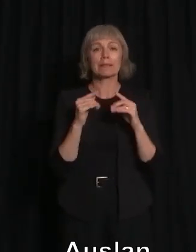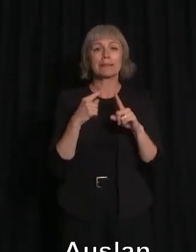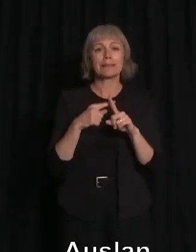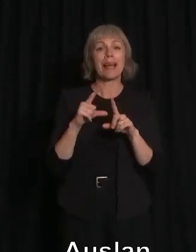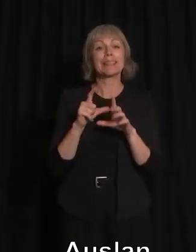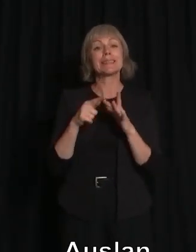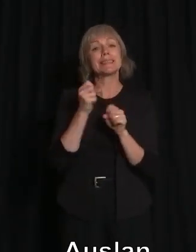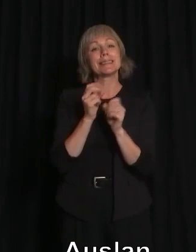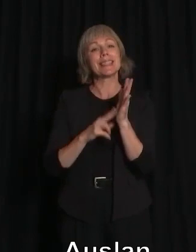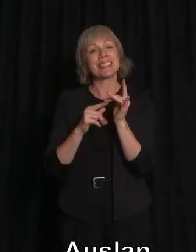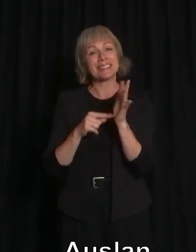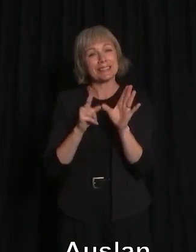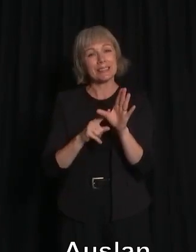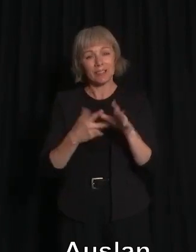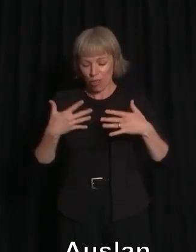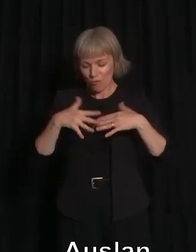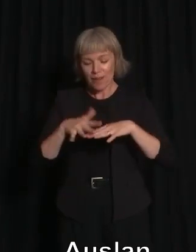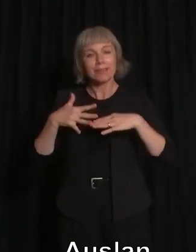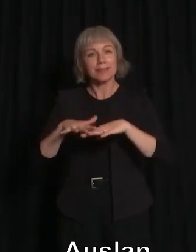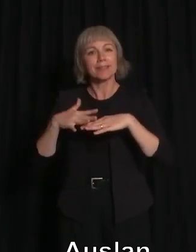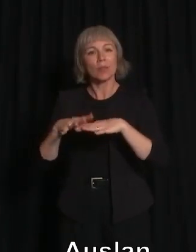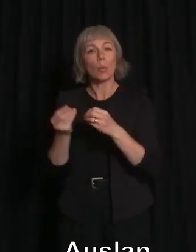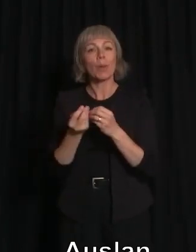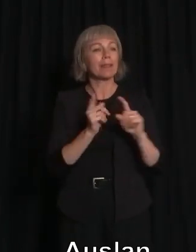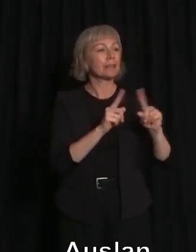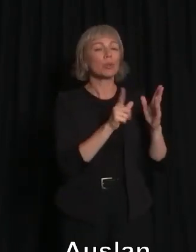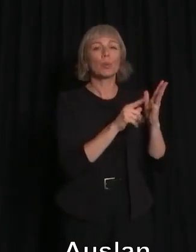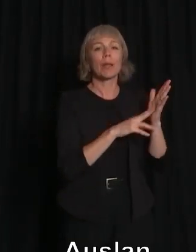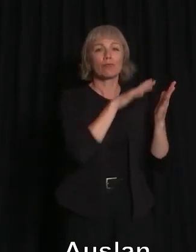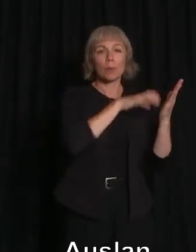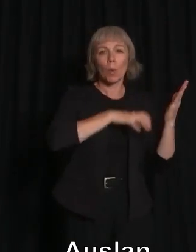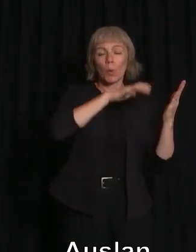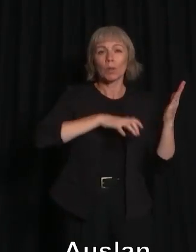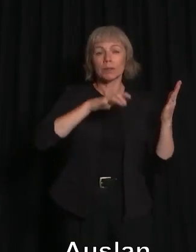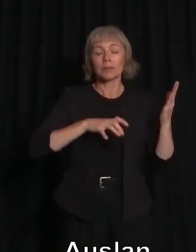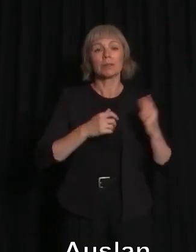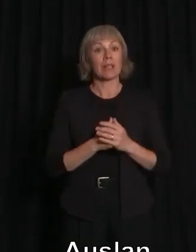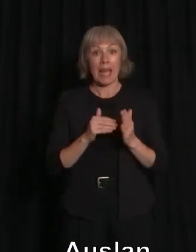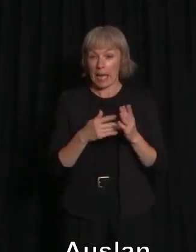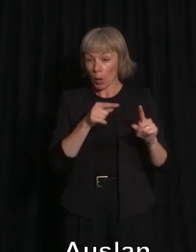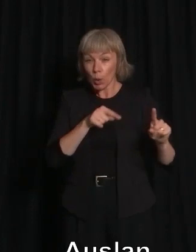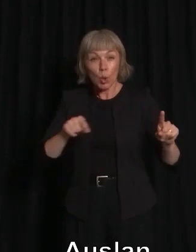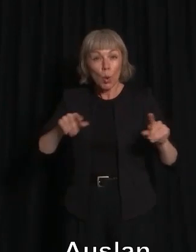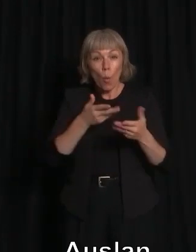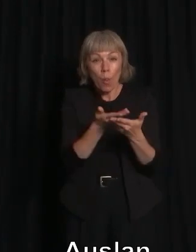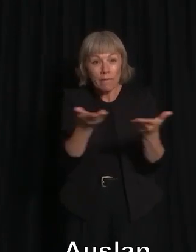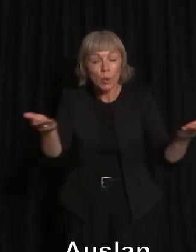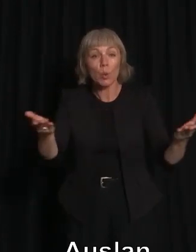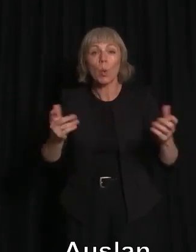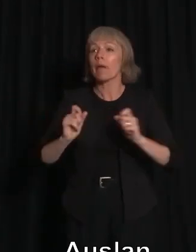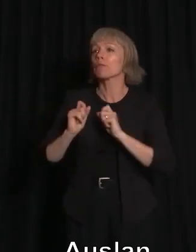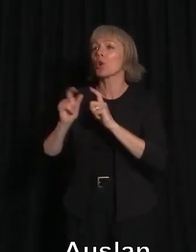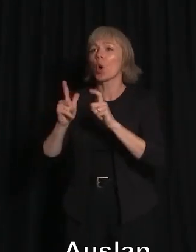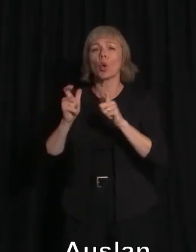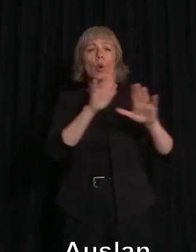firmly tied up to the precedent of Tunen, you have gone to all corners of the world, and thanks to